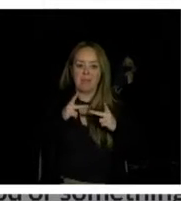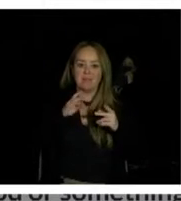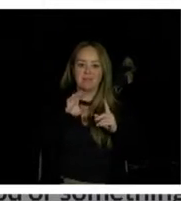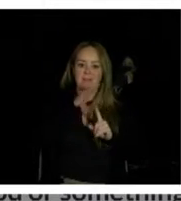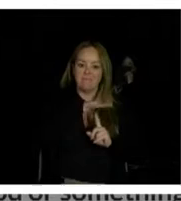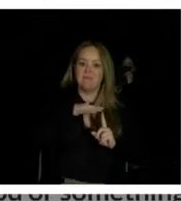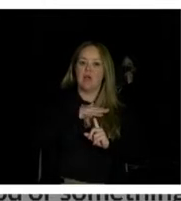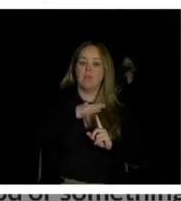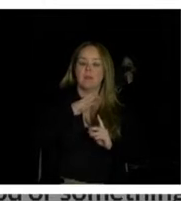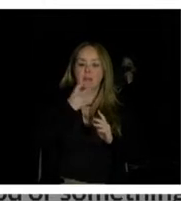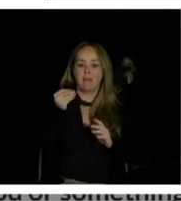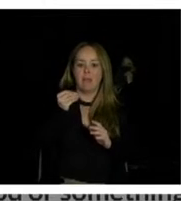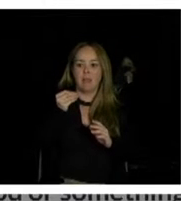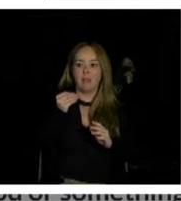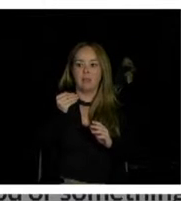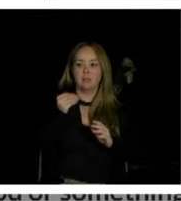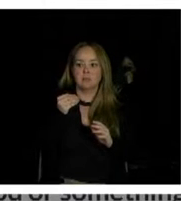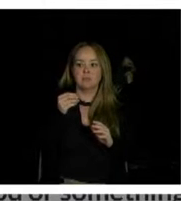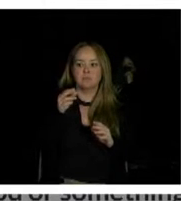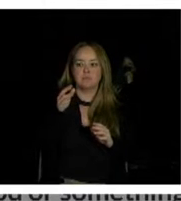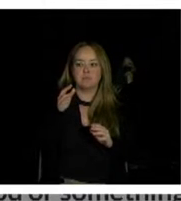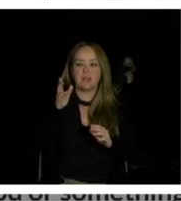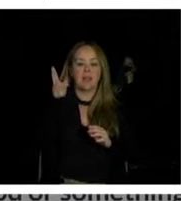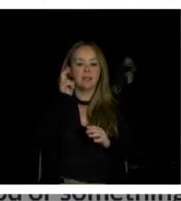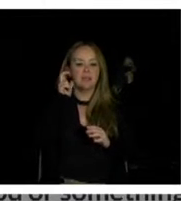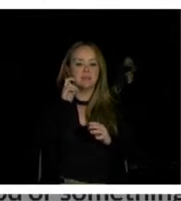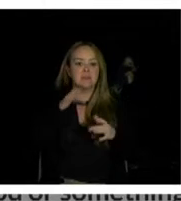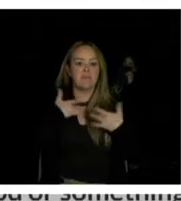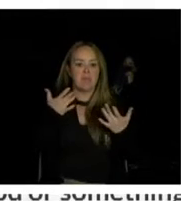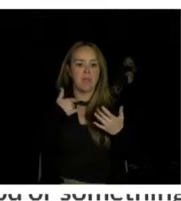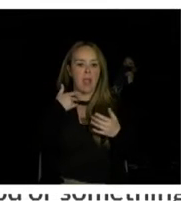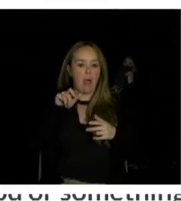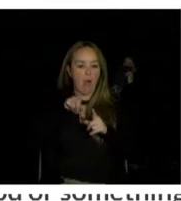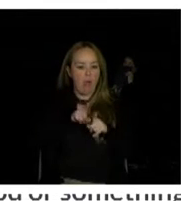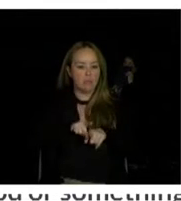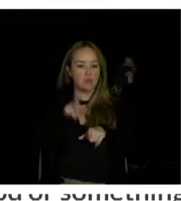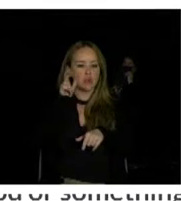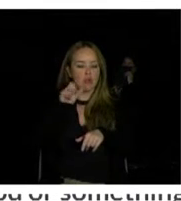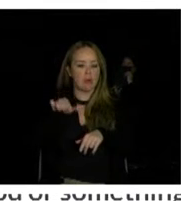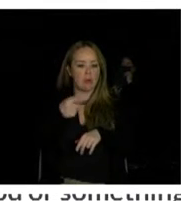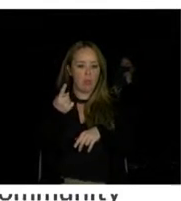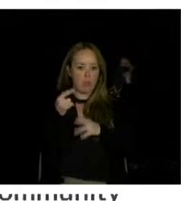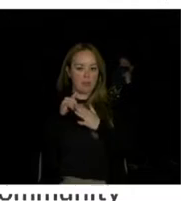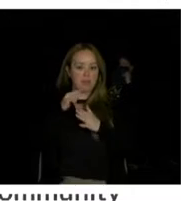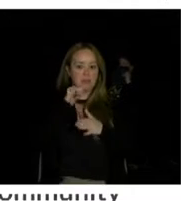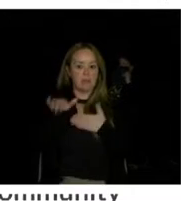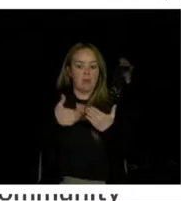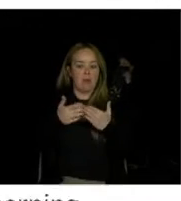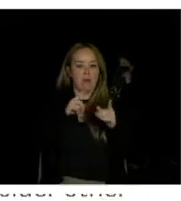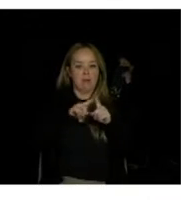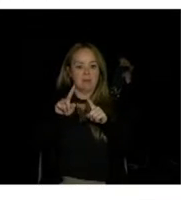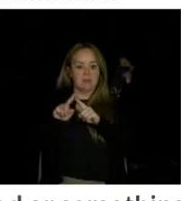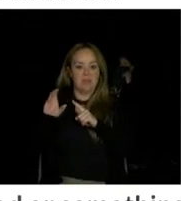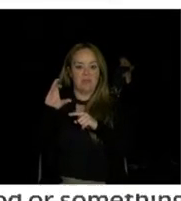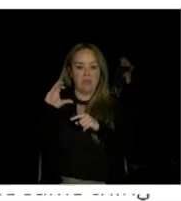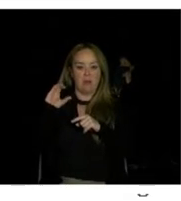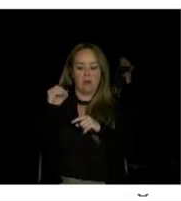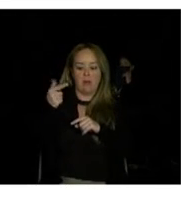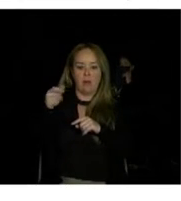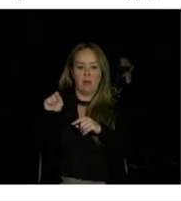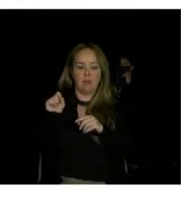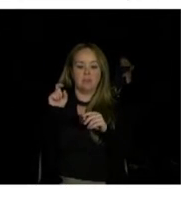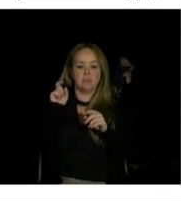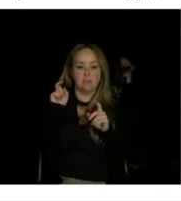and lessening demands. I also saw another one that I like to call, it's like all the different cogs have to fit together,